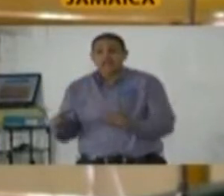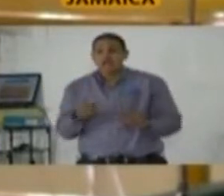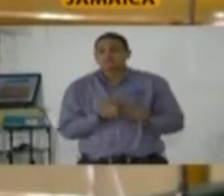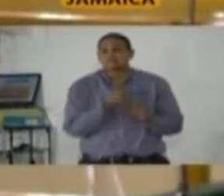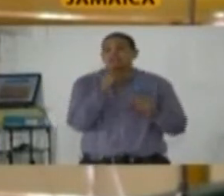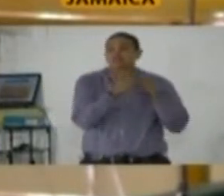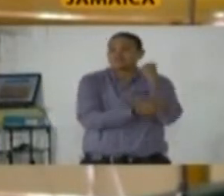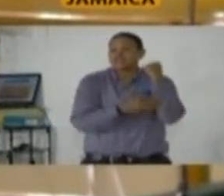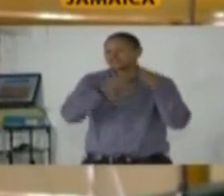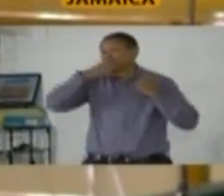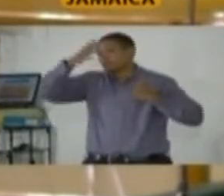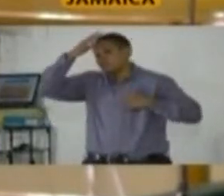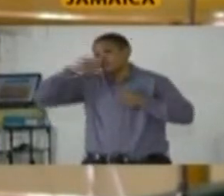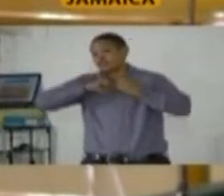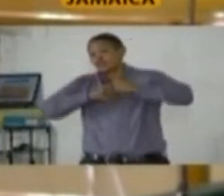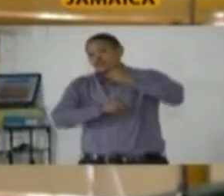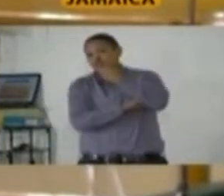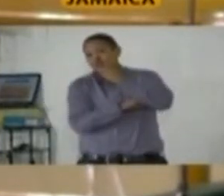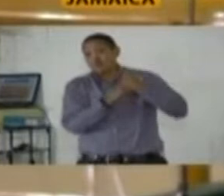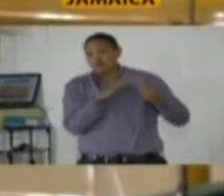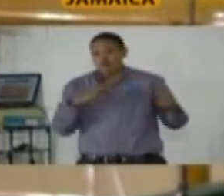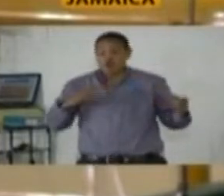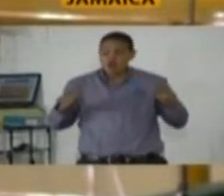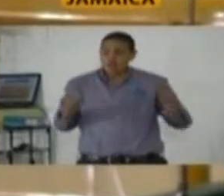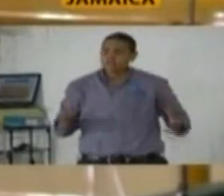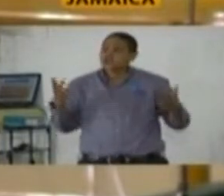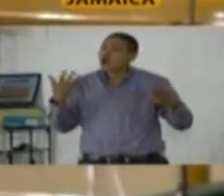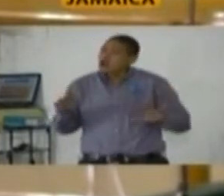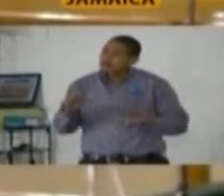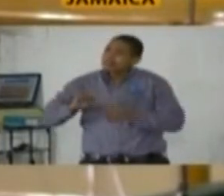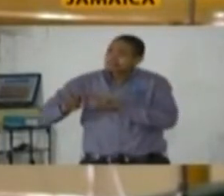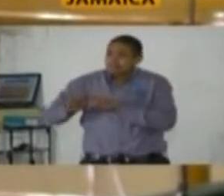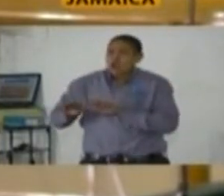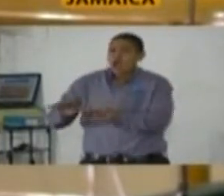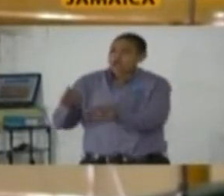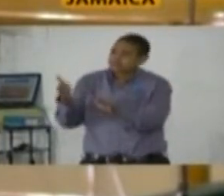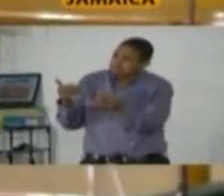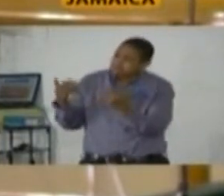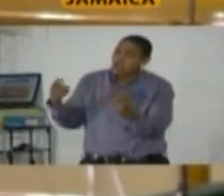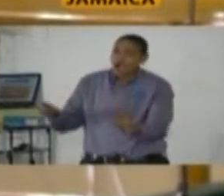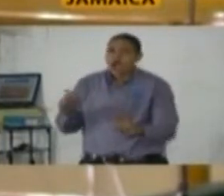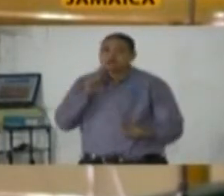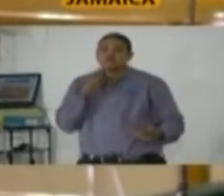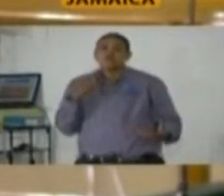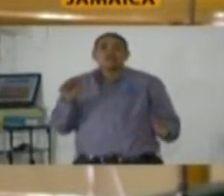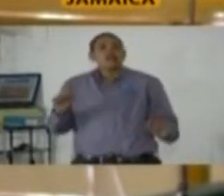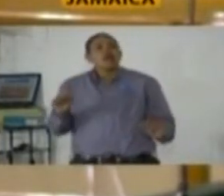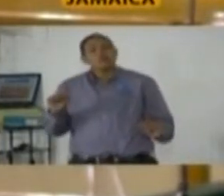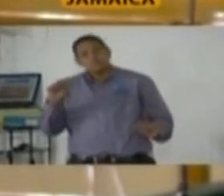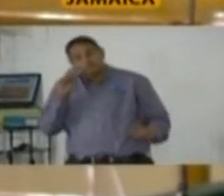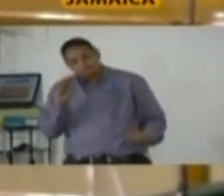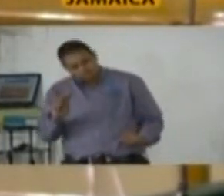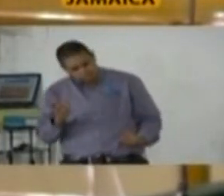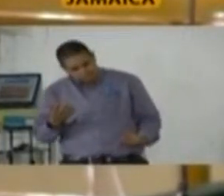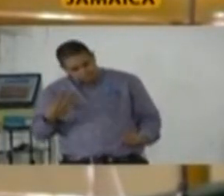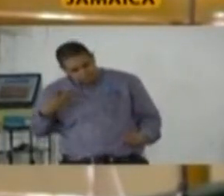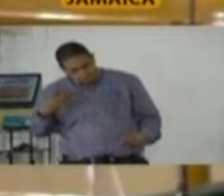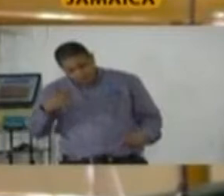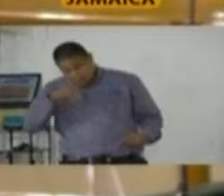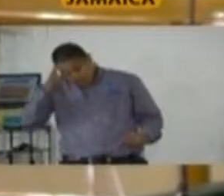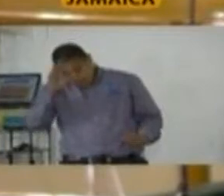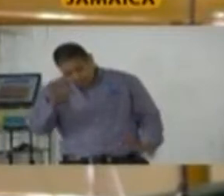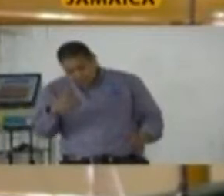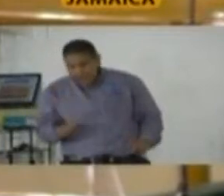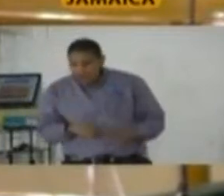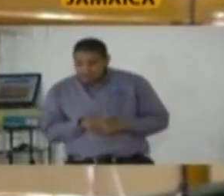National Parenting Support Commission, already through various activities, has been able to reach over 50,000 parents.